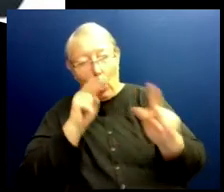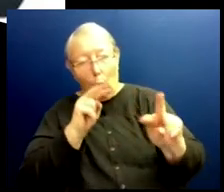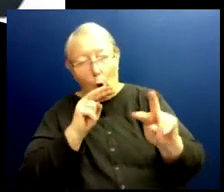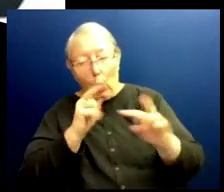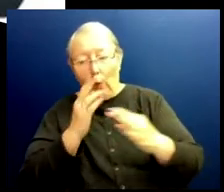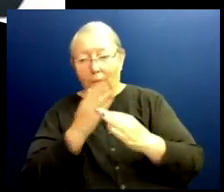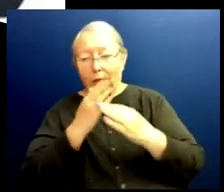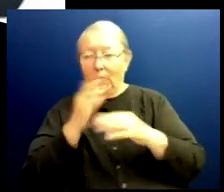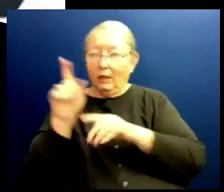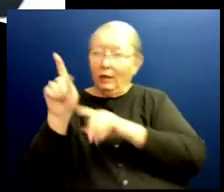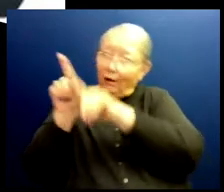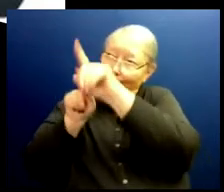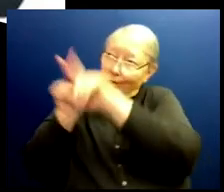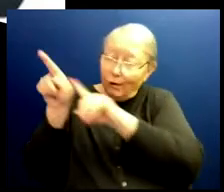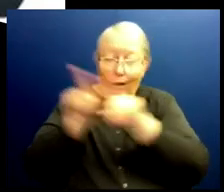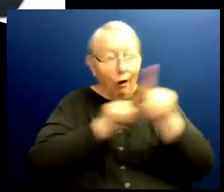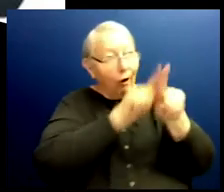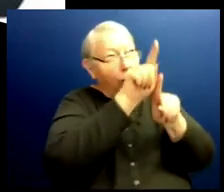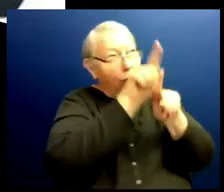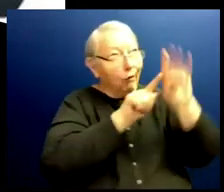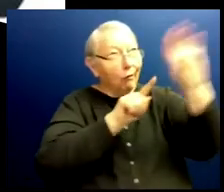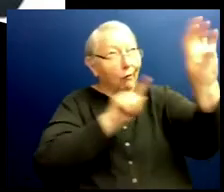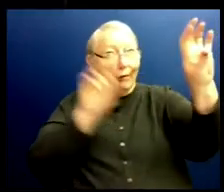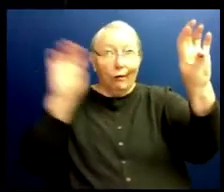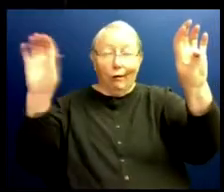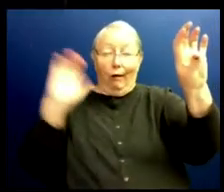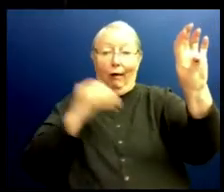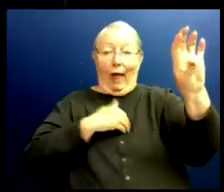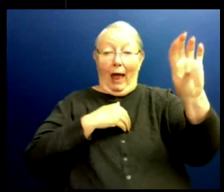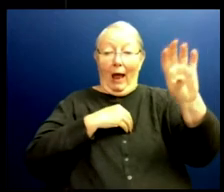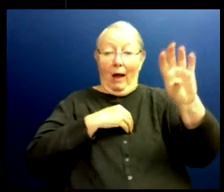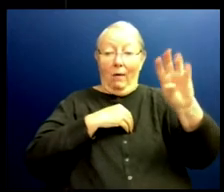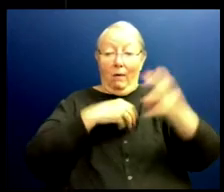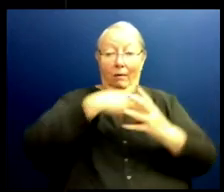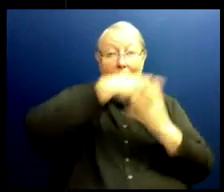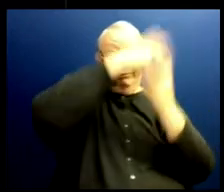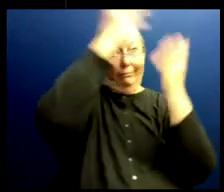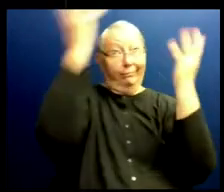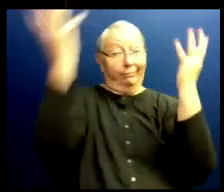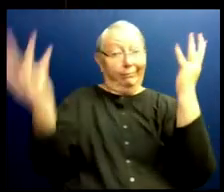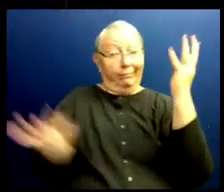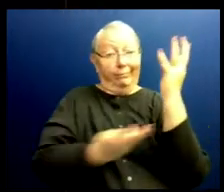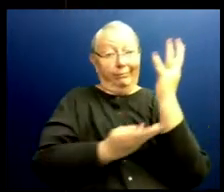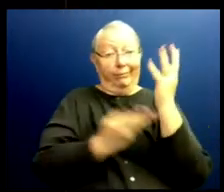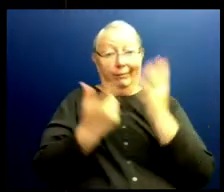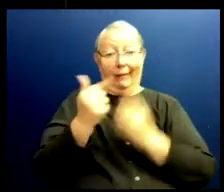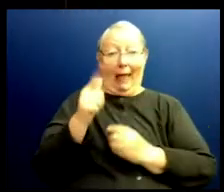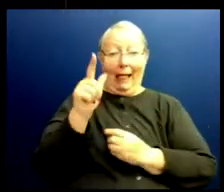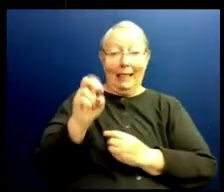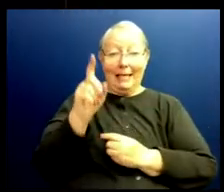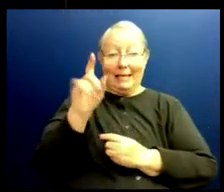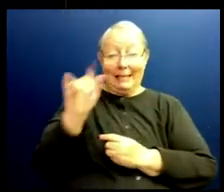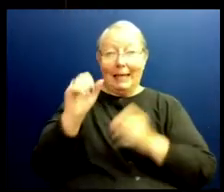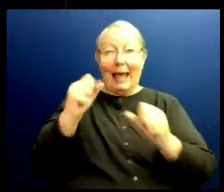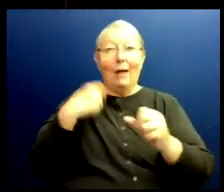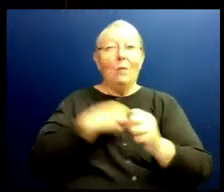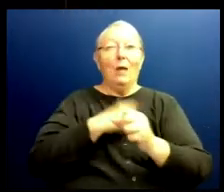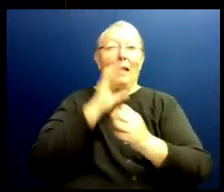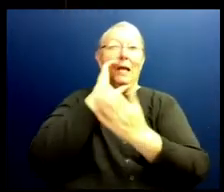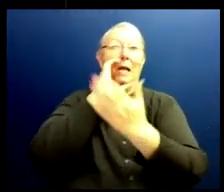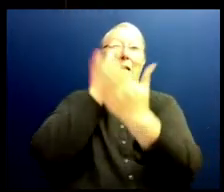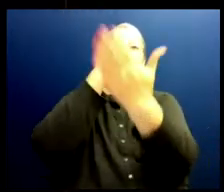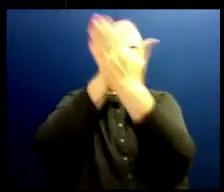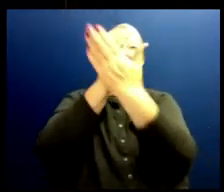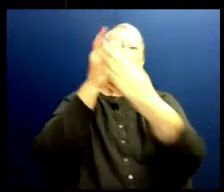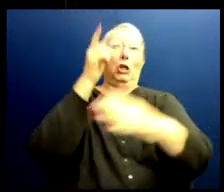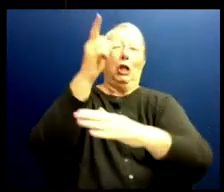our galaxy, to actually see if we could image out there and try to